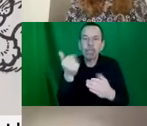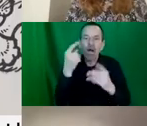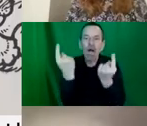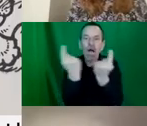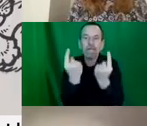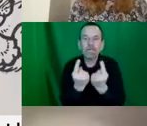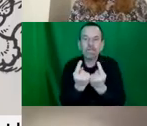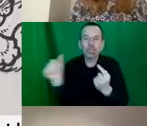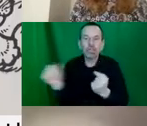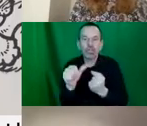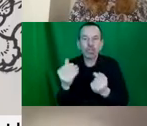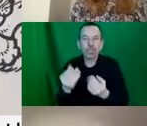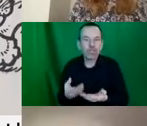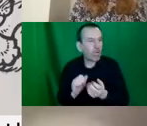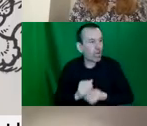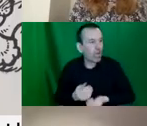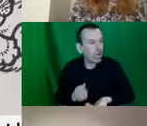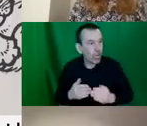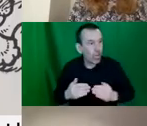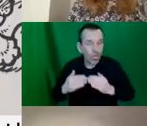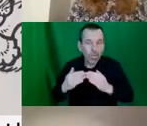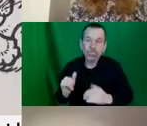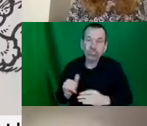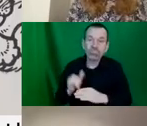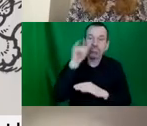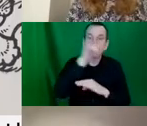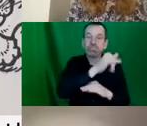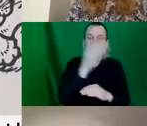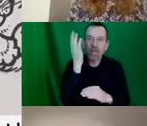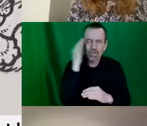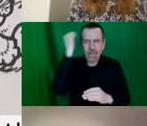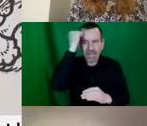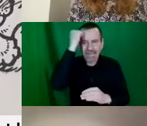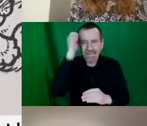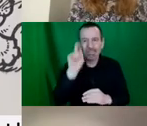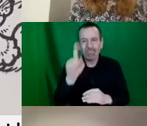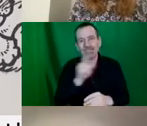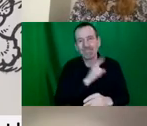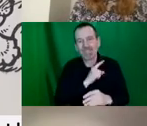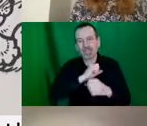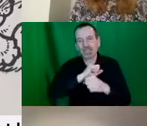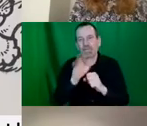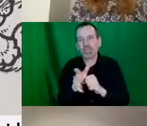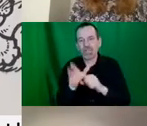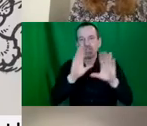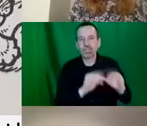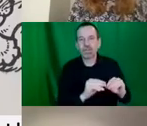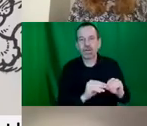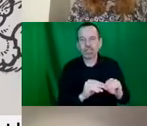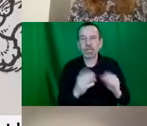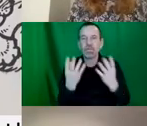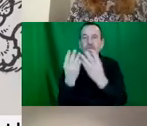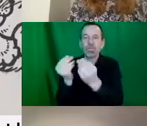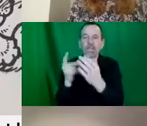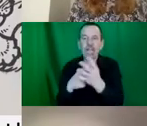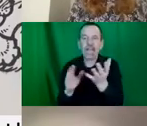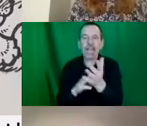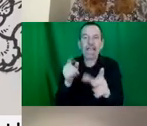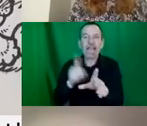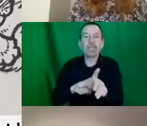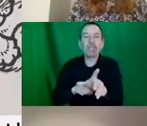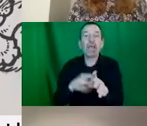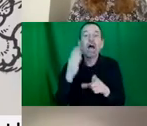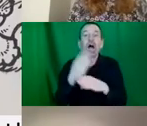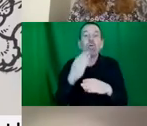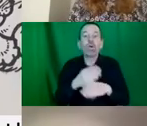COVID-19. In September, I shadowed Amy doing her first virtual currying, overseeing the loans to the Mayflower Museum in Plymouth.